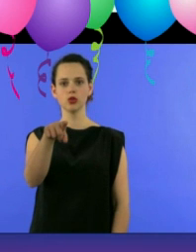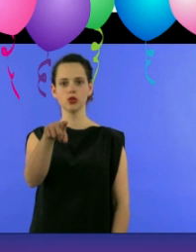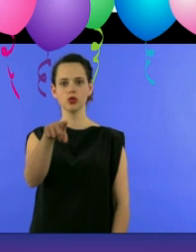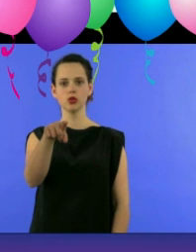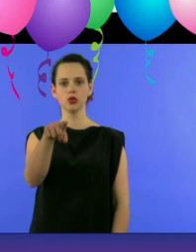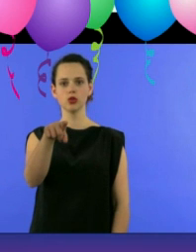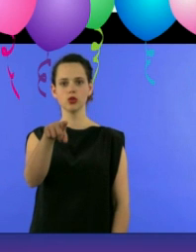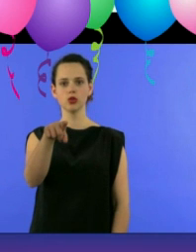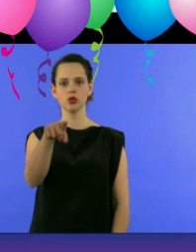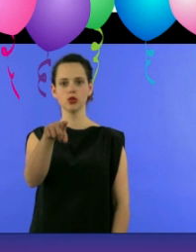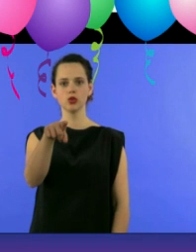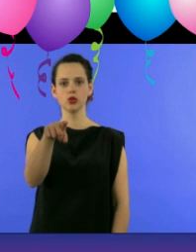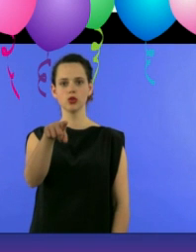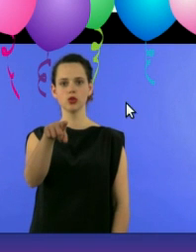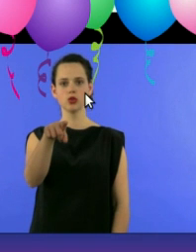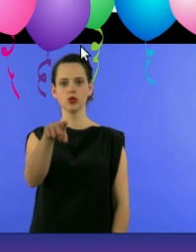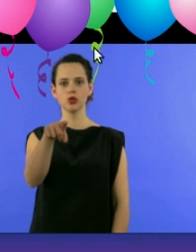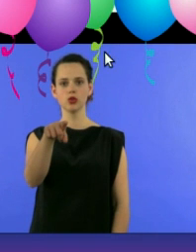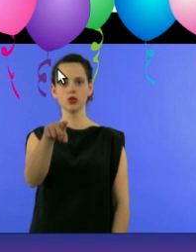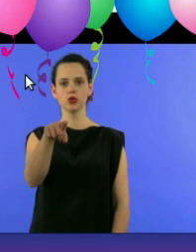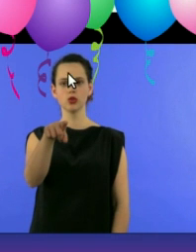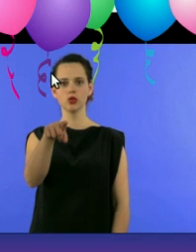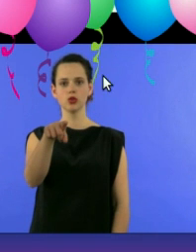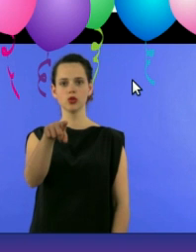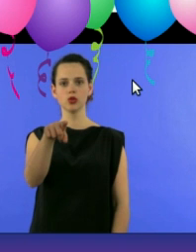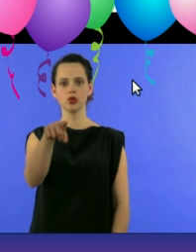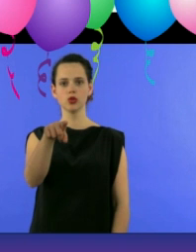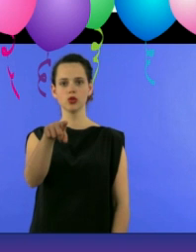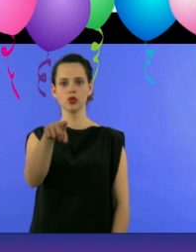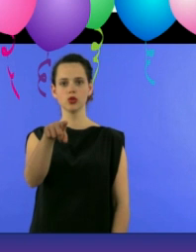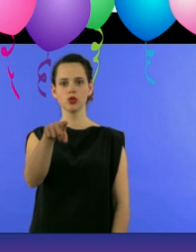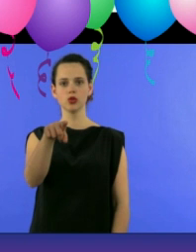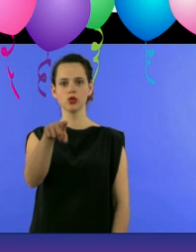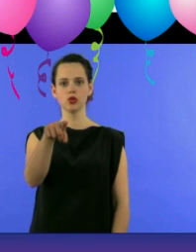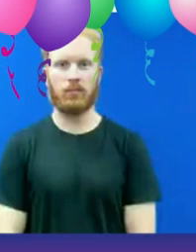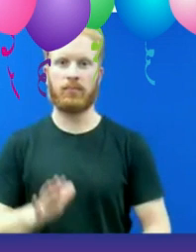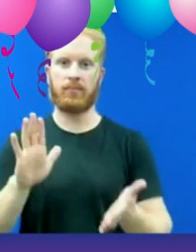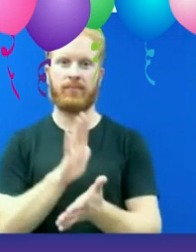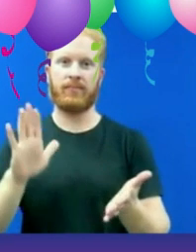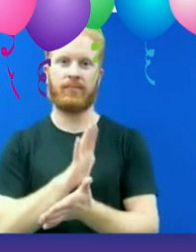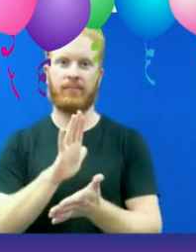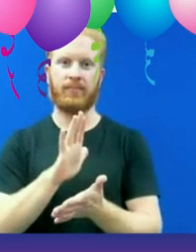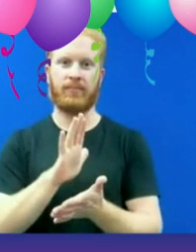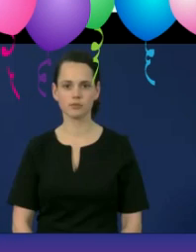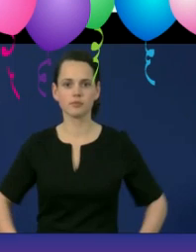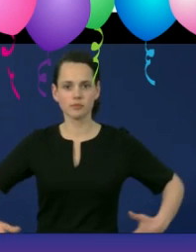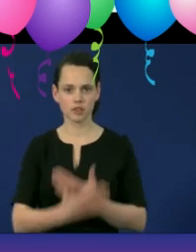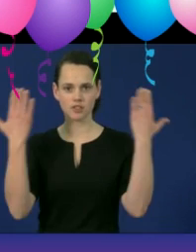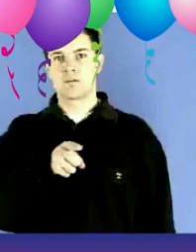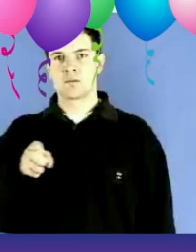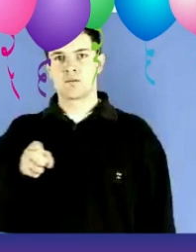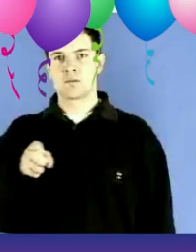that fixes it. And if we don't want those little curly bits in their faces, we can do that too, get rid of them if you wish.